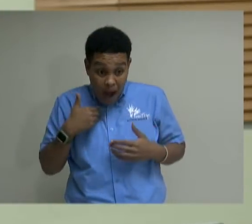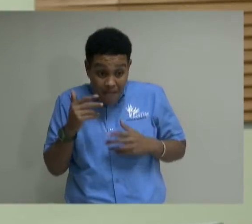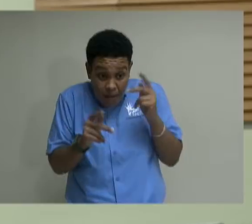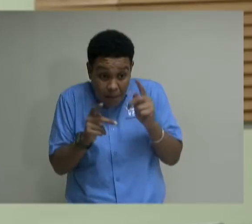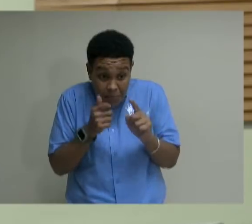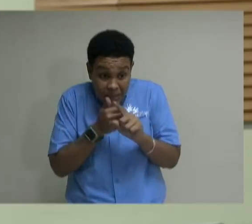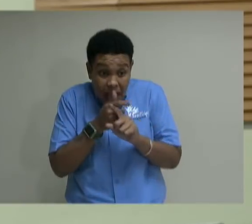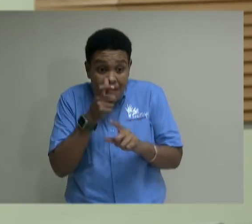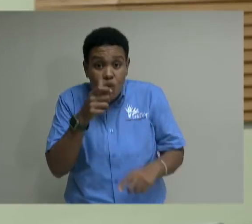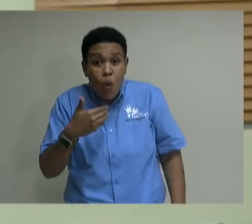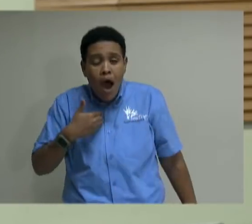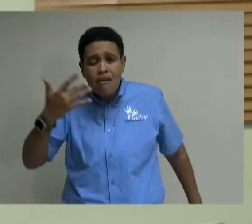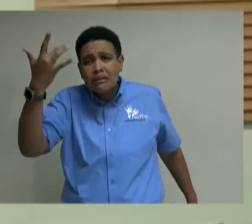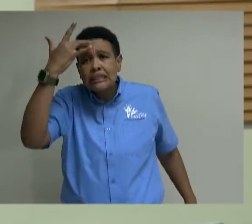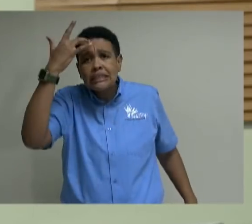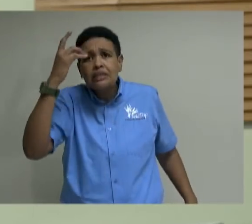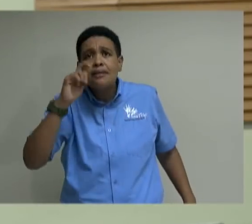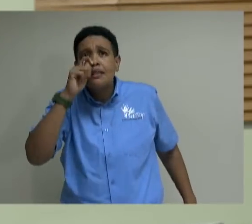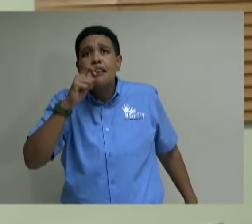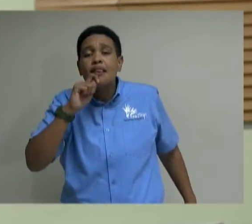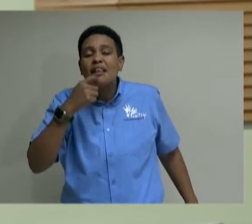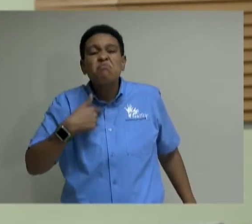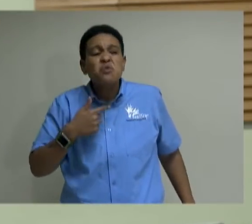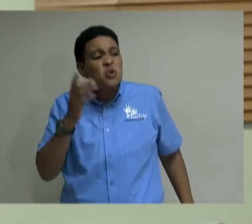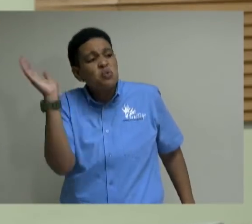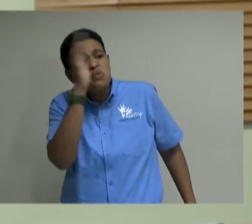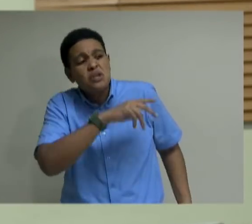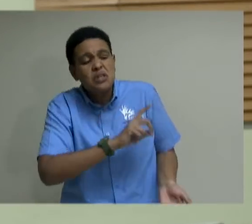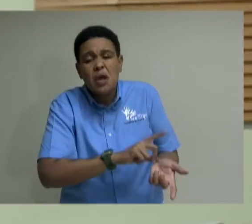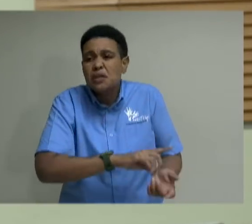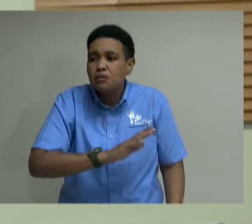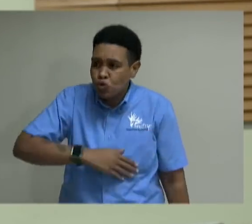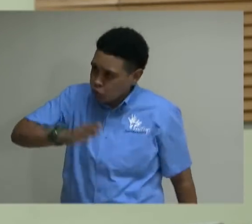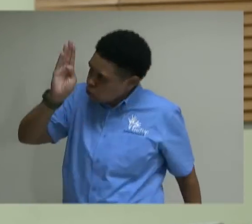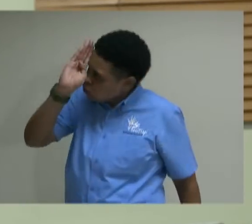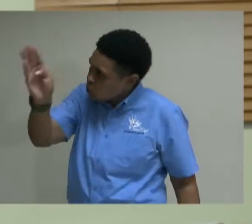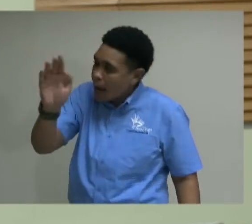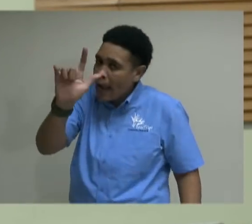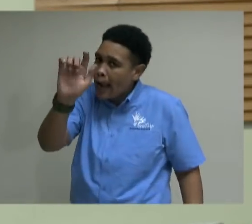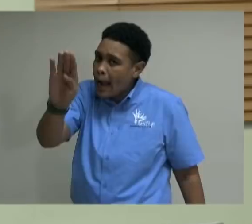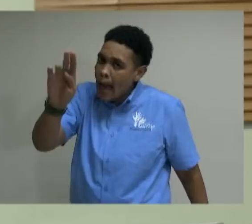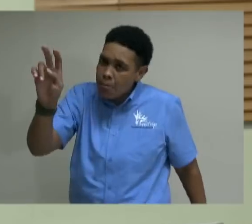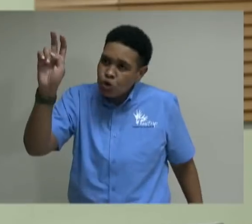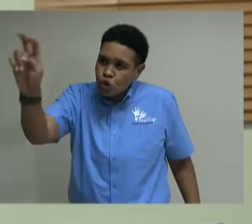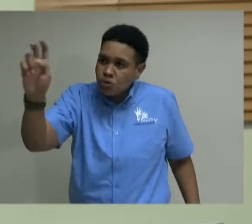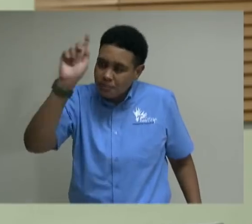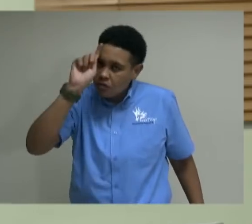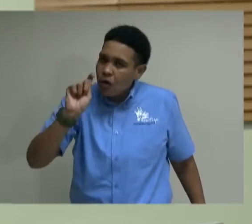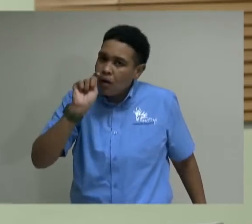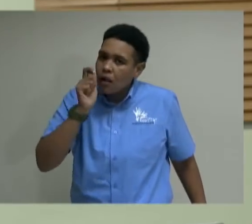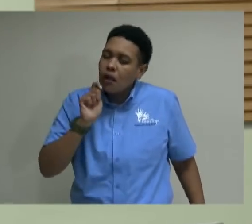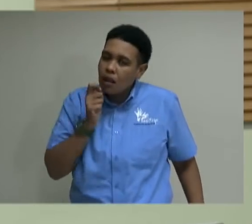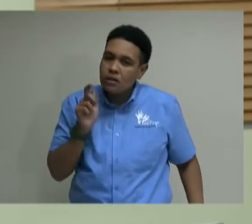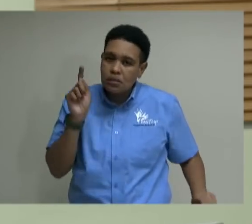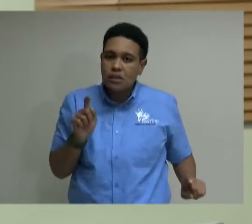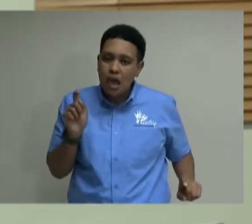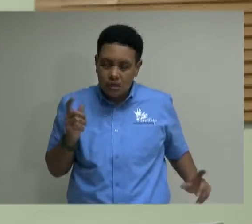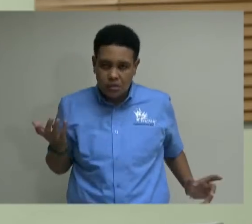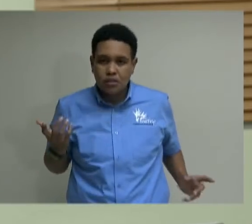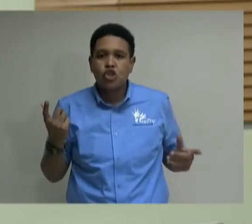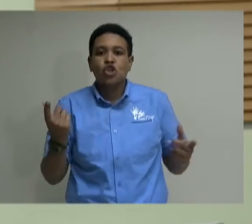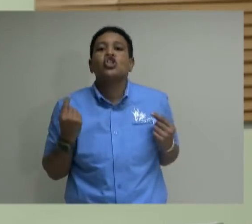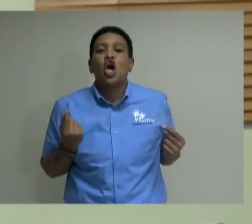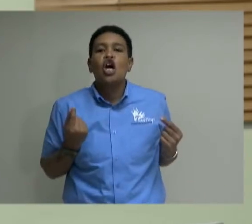persons who have symptoms that are going straight to laboratories or other places, having tests